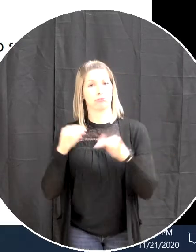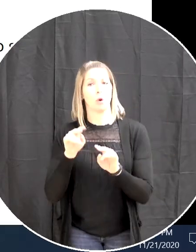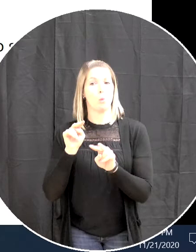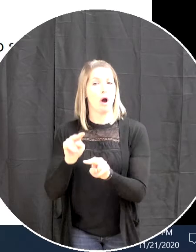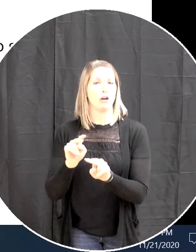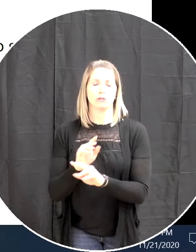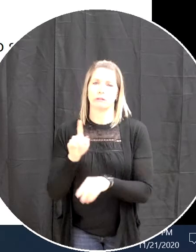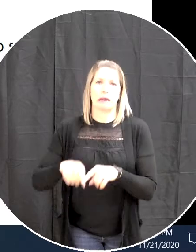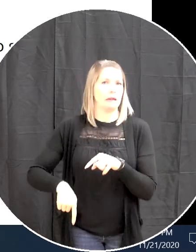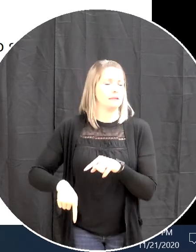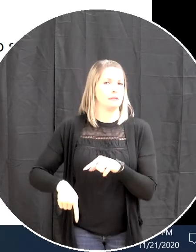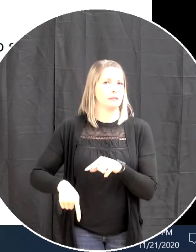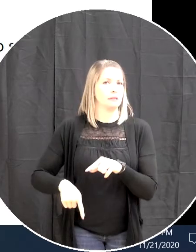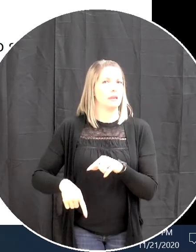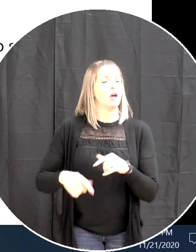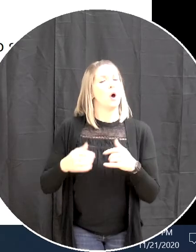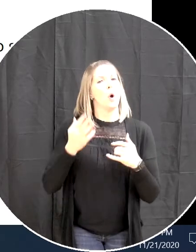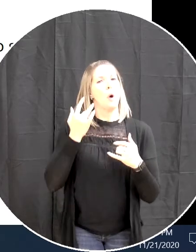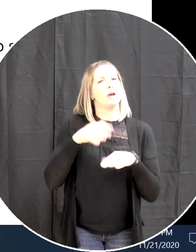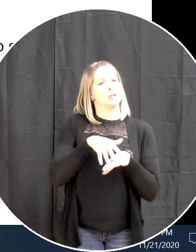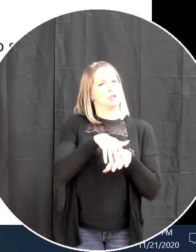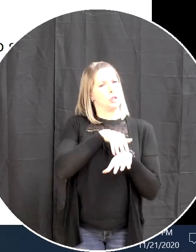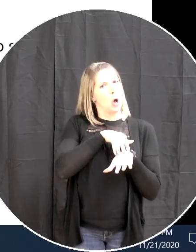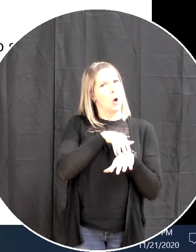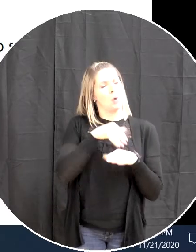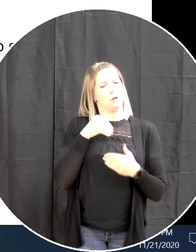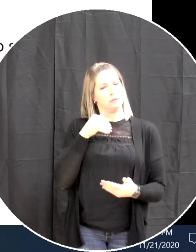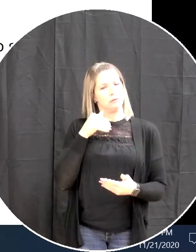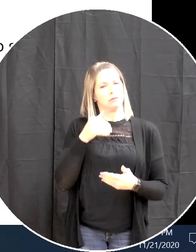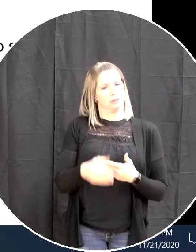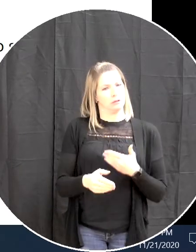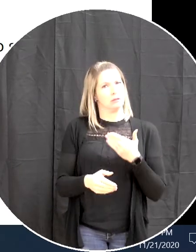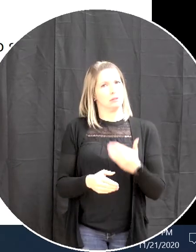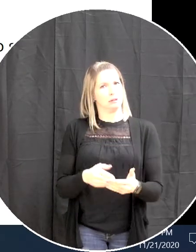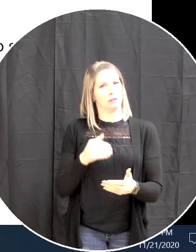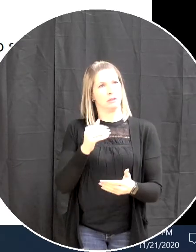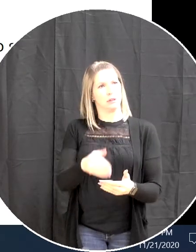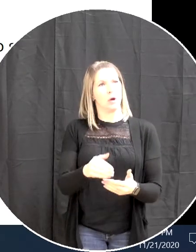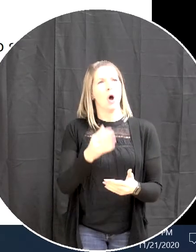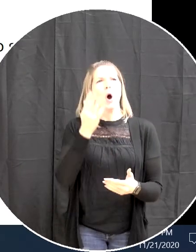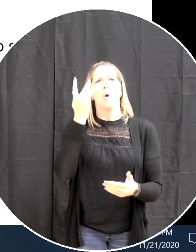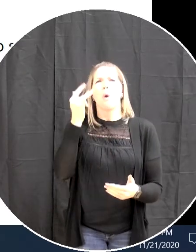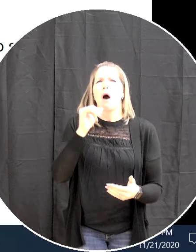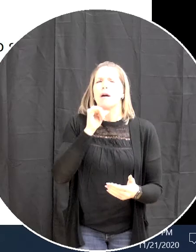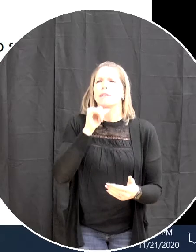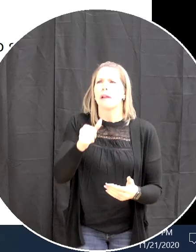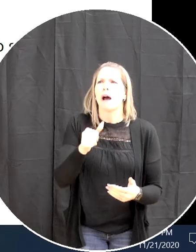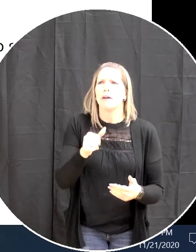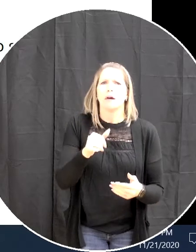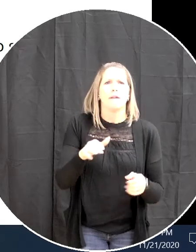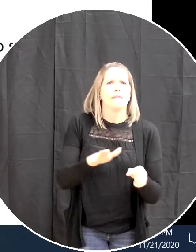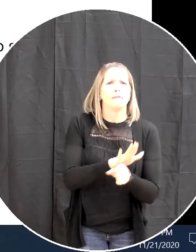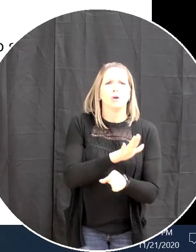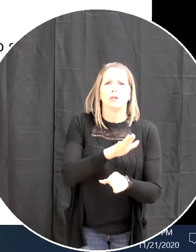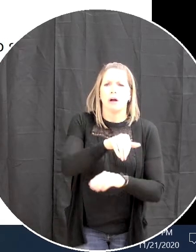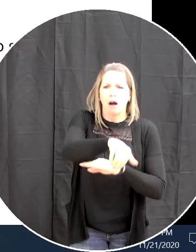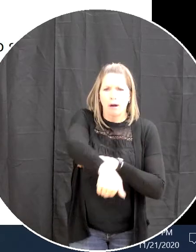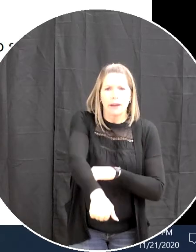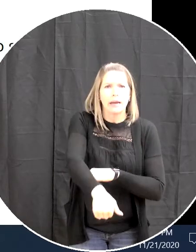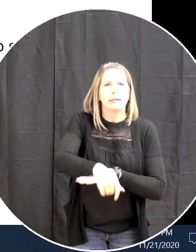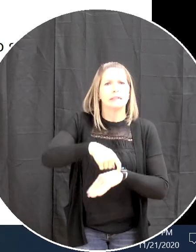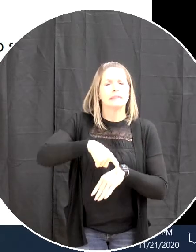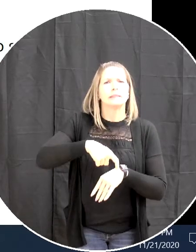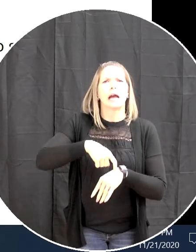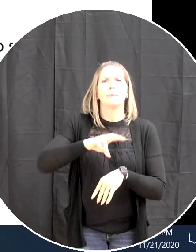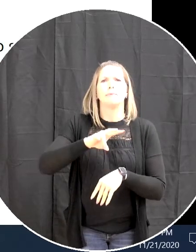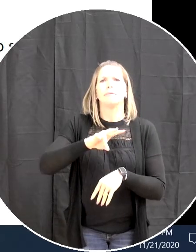to assess where we are. People ask why only 7 p.m., why can't we have the full evening? Well, we need